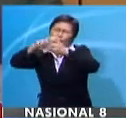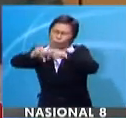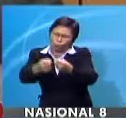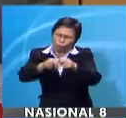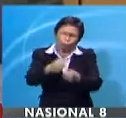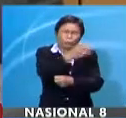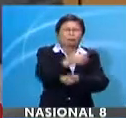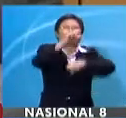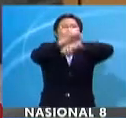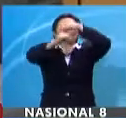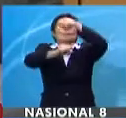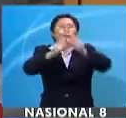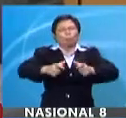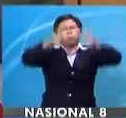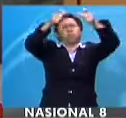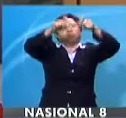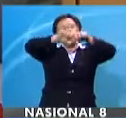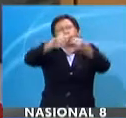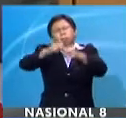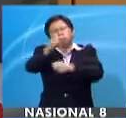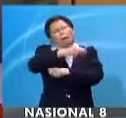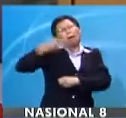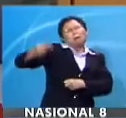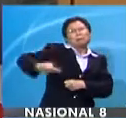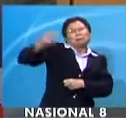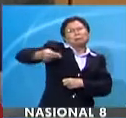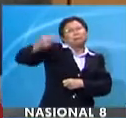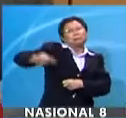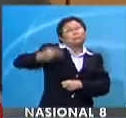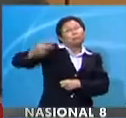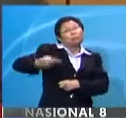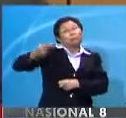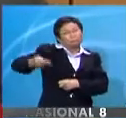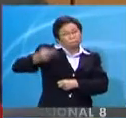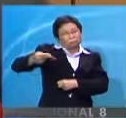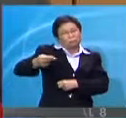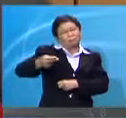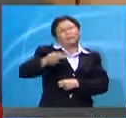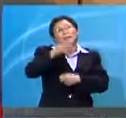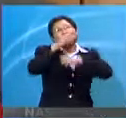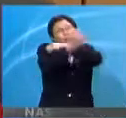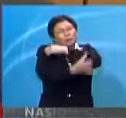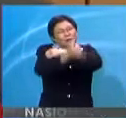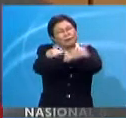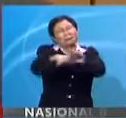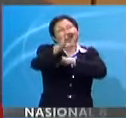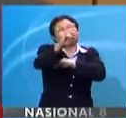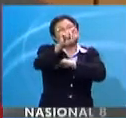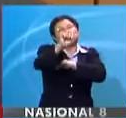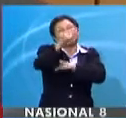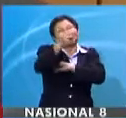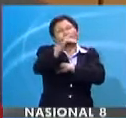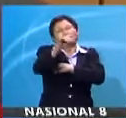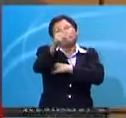and infrastructure, as well as historical heritage sites in the capital of Kathmandu and the surrounding